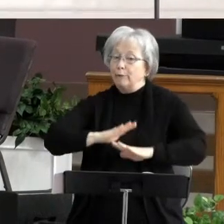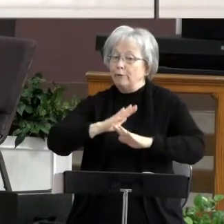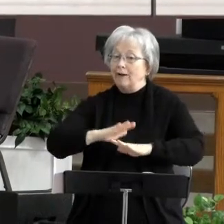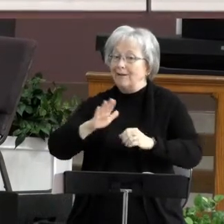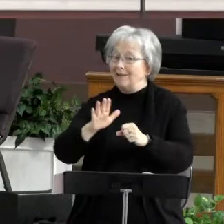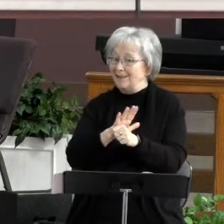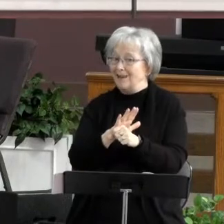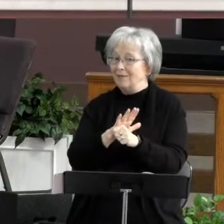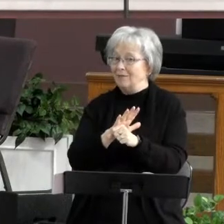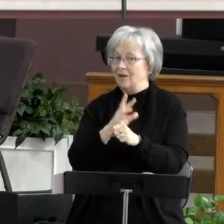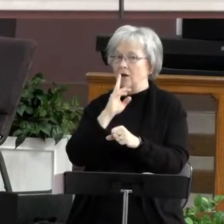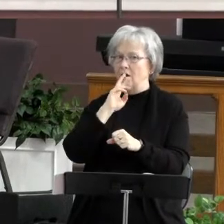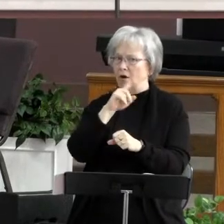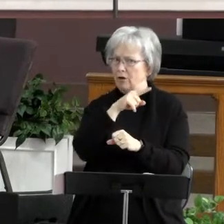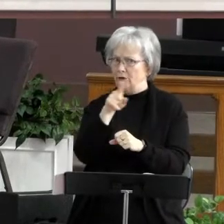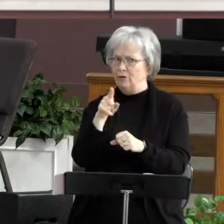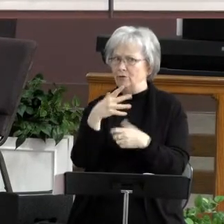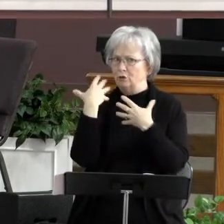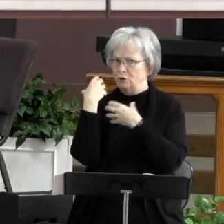Are you trusting in God?